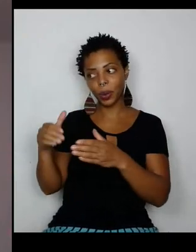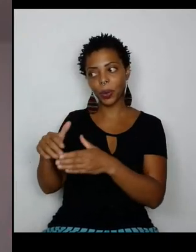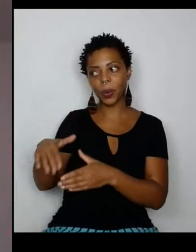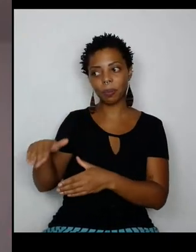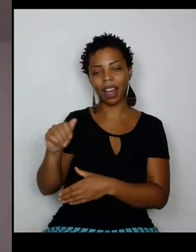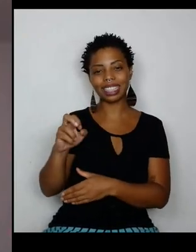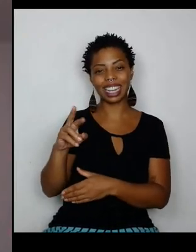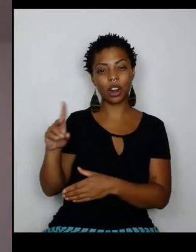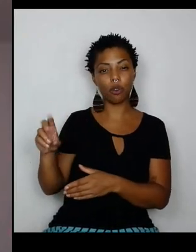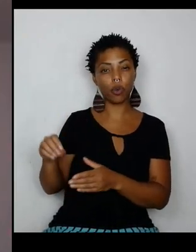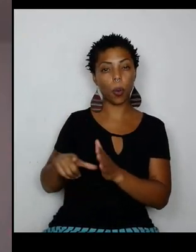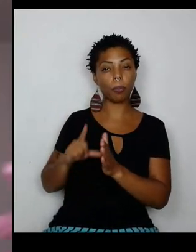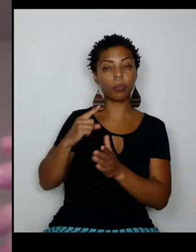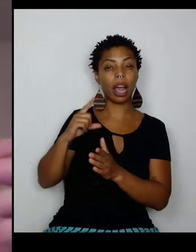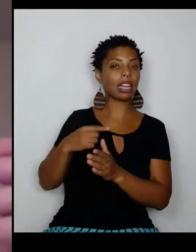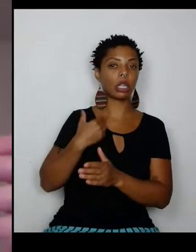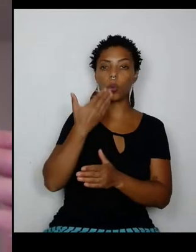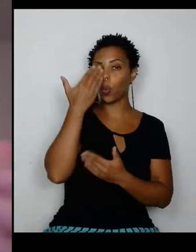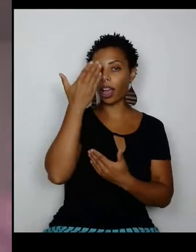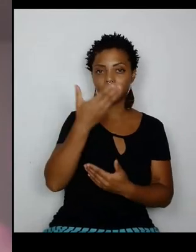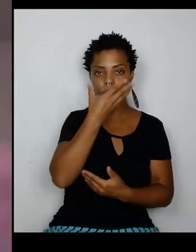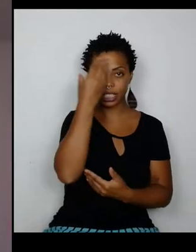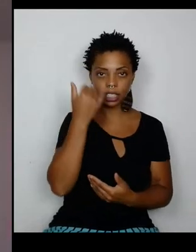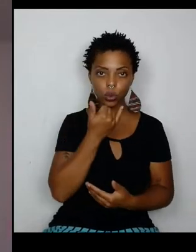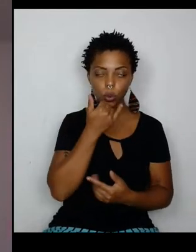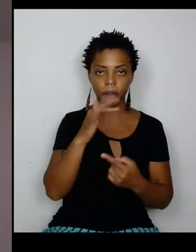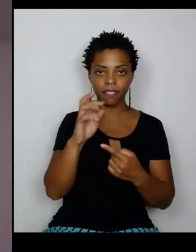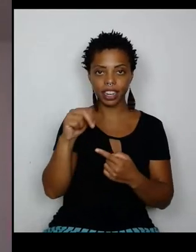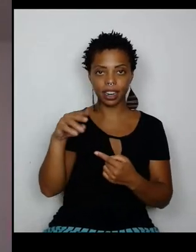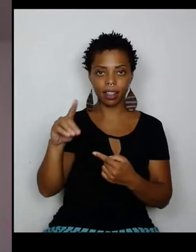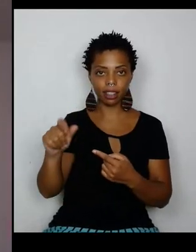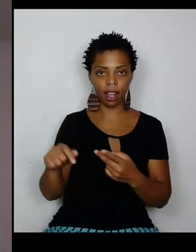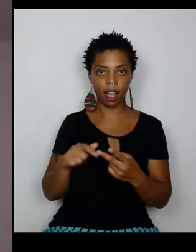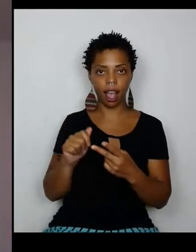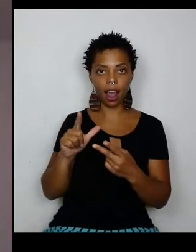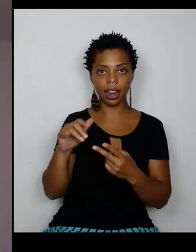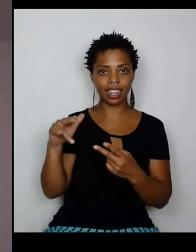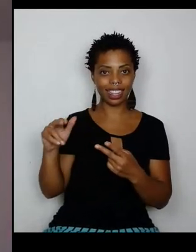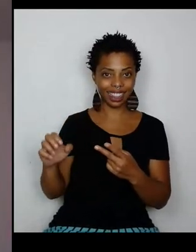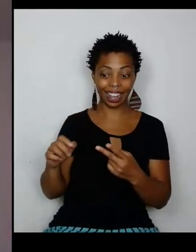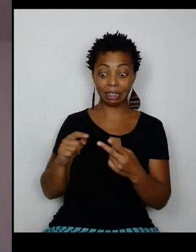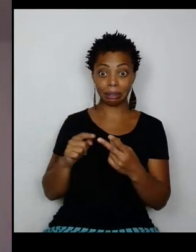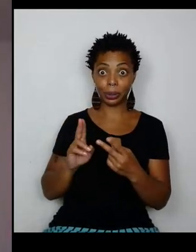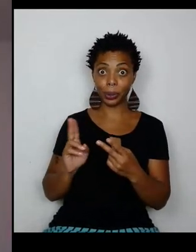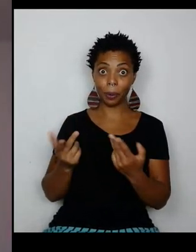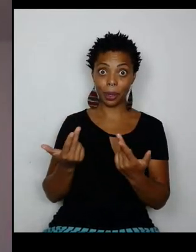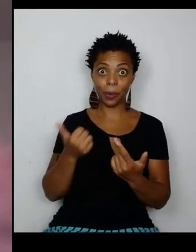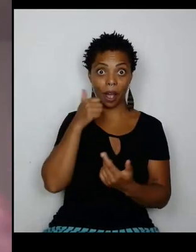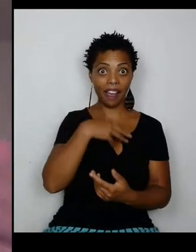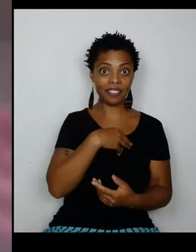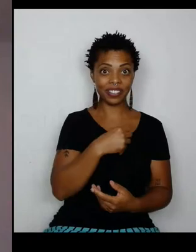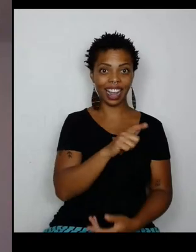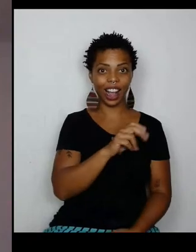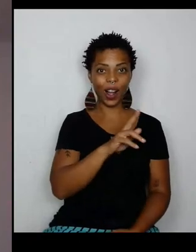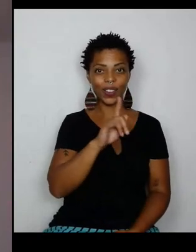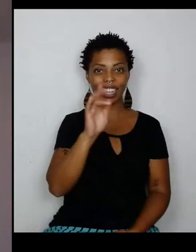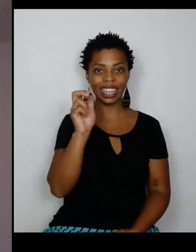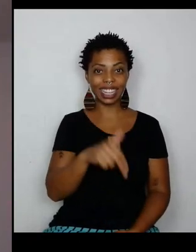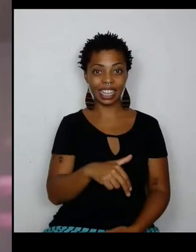research department so just wanted to take this opportunity to thank fernanda and elaine